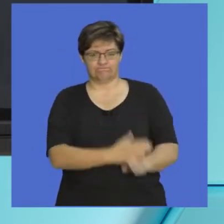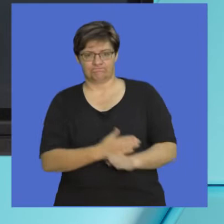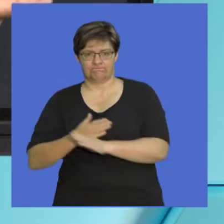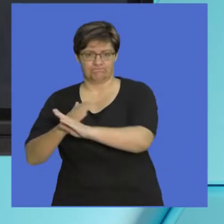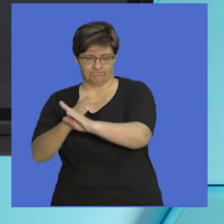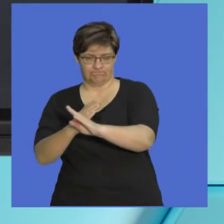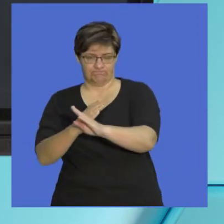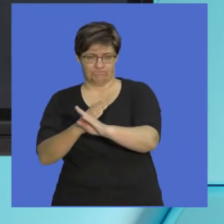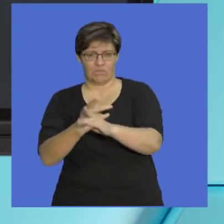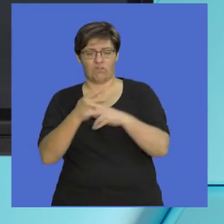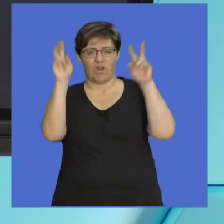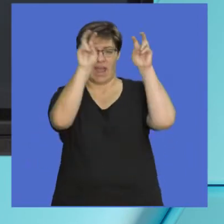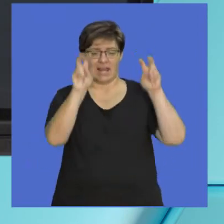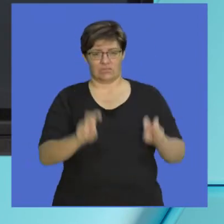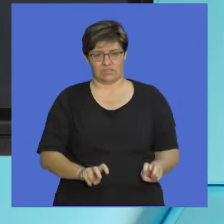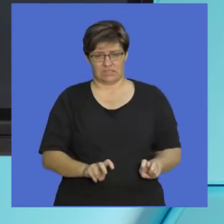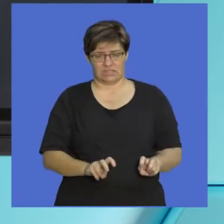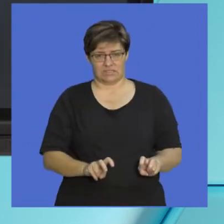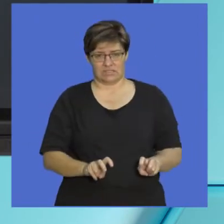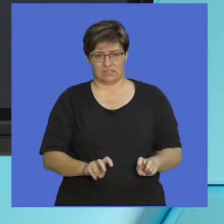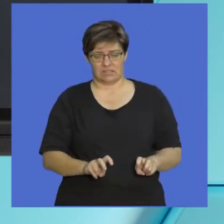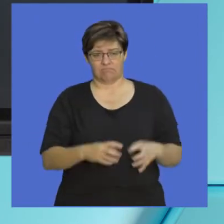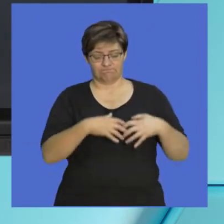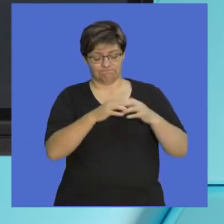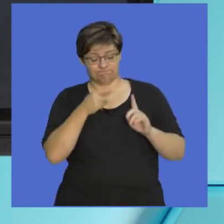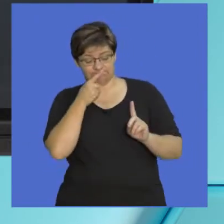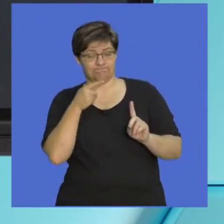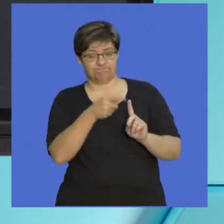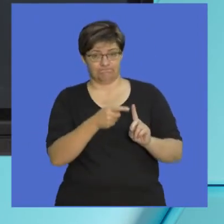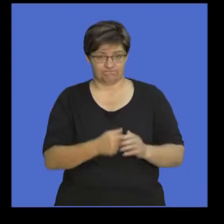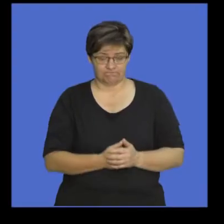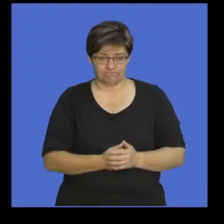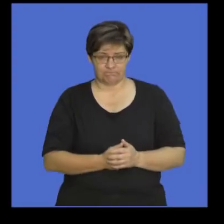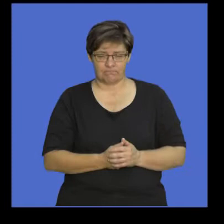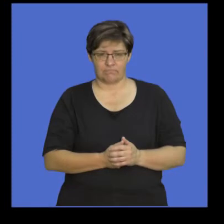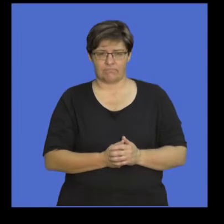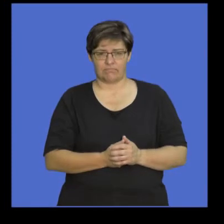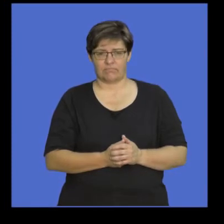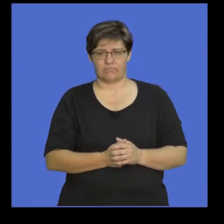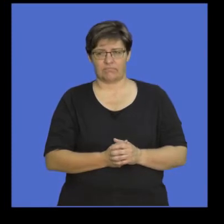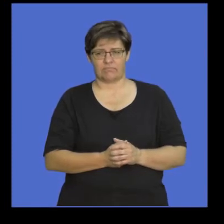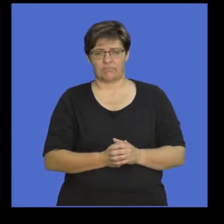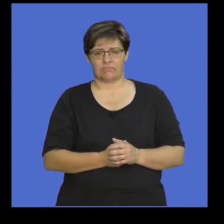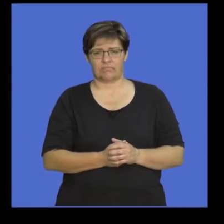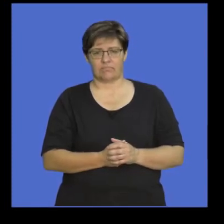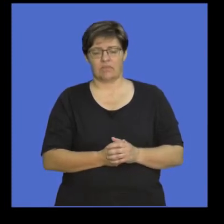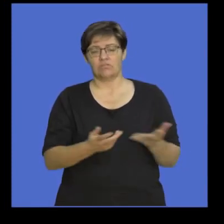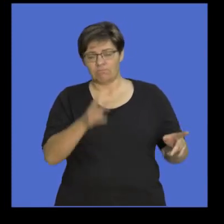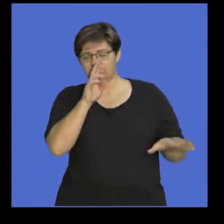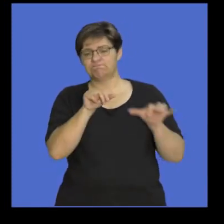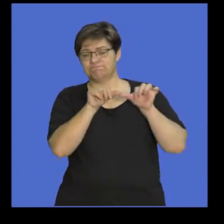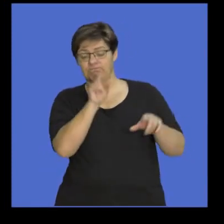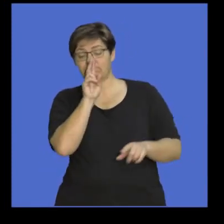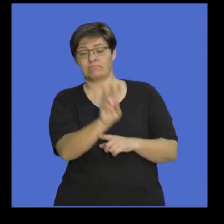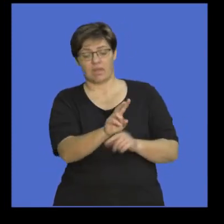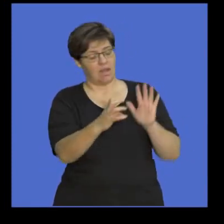the broader electricity section is concerned. Right. Okay, so without any waste of time, so